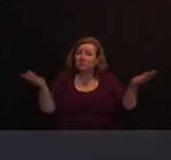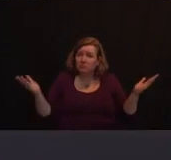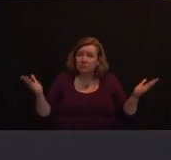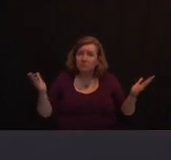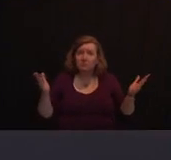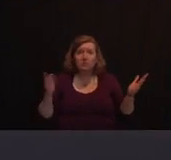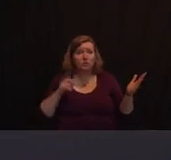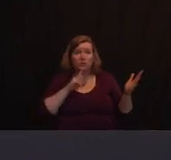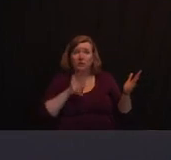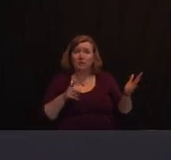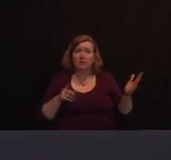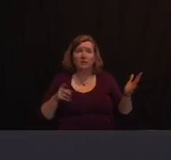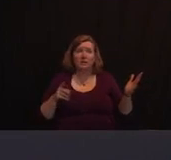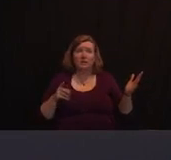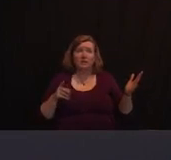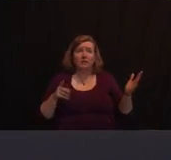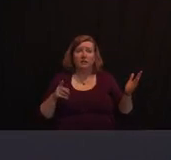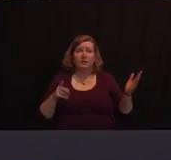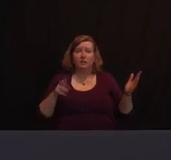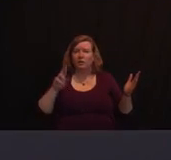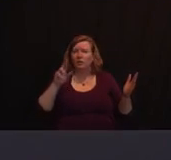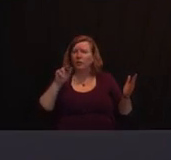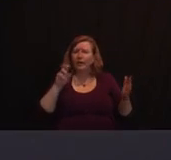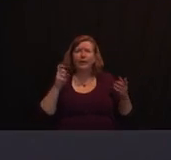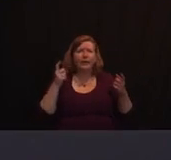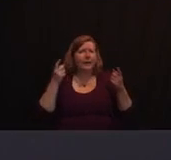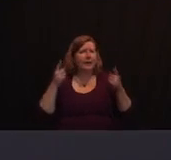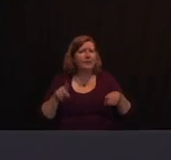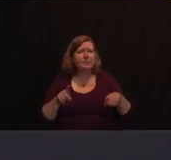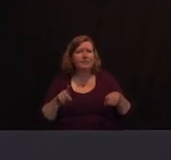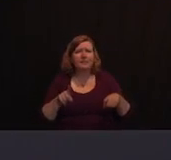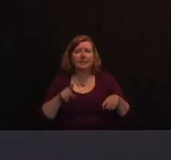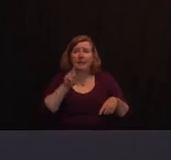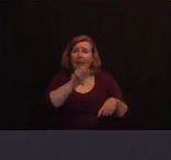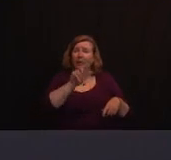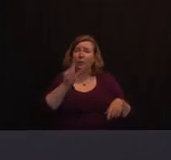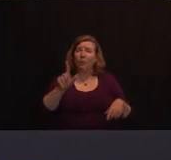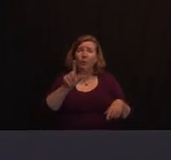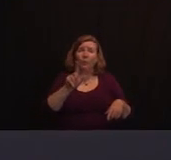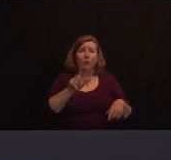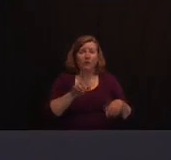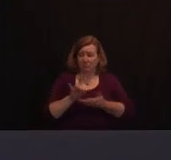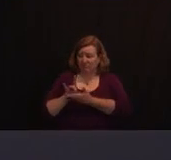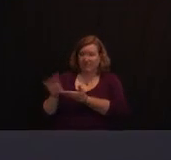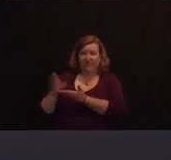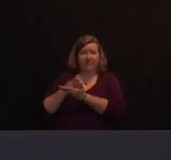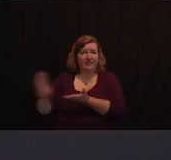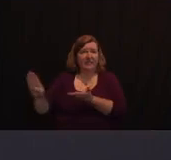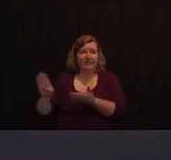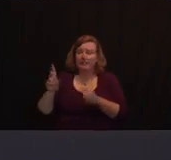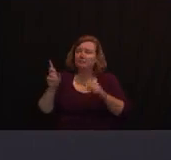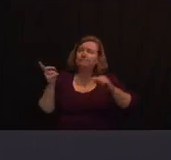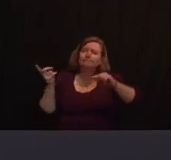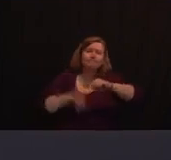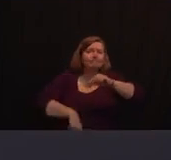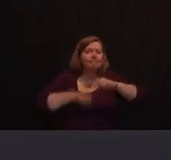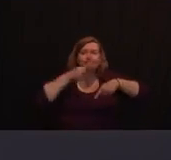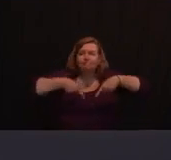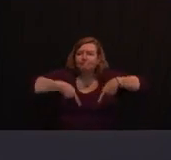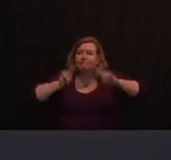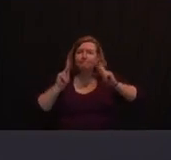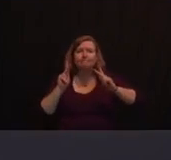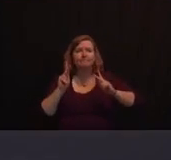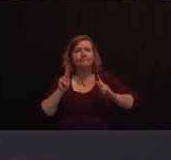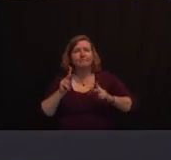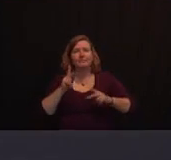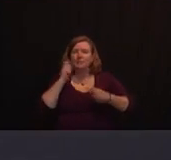but landlords cannot throw folks out on the street. There's a moratorium in place. Please, I know most